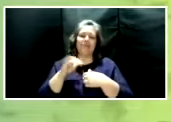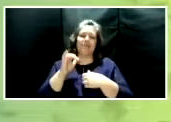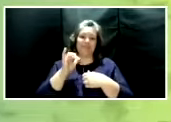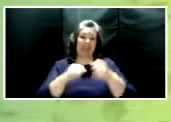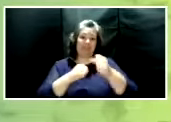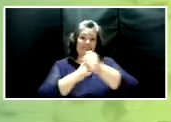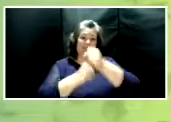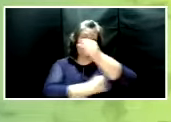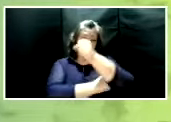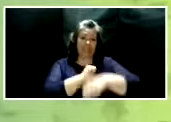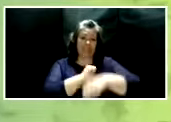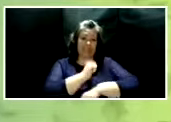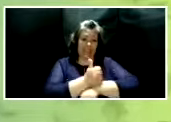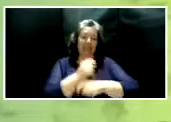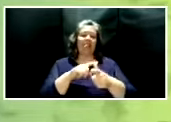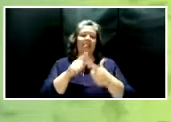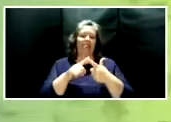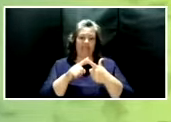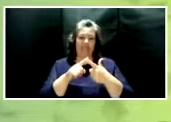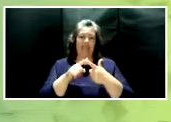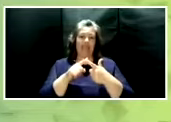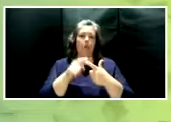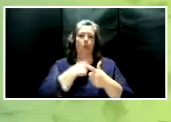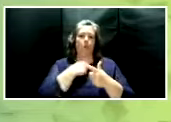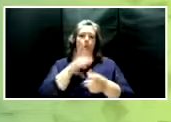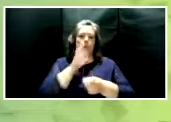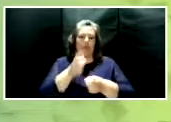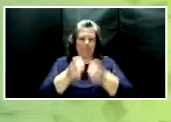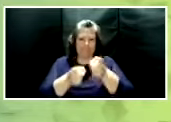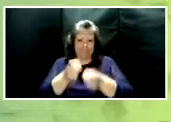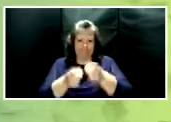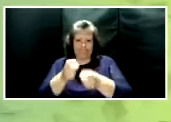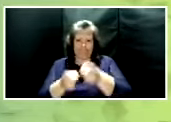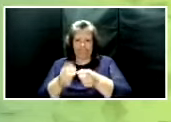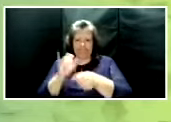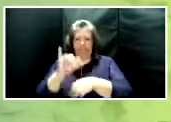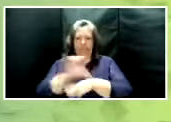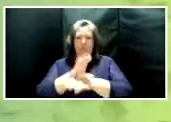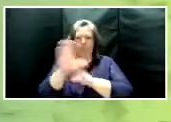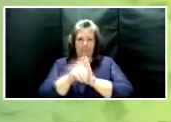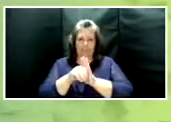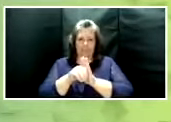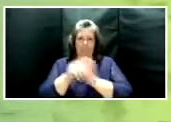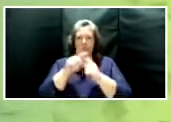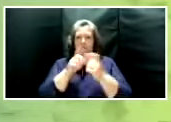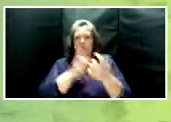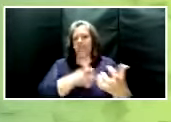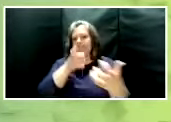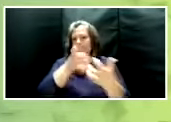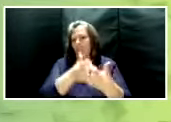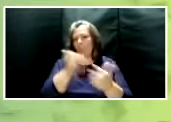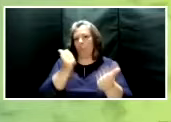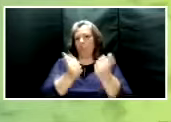our curricula, but we make it a point to tailor that foundational curriculum, tailor it to the audiences to